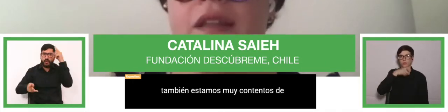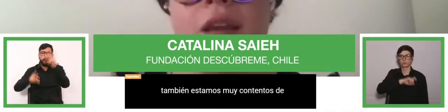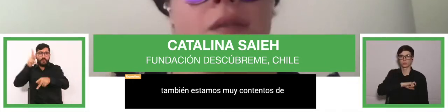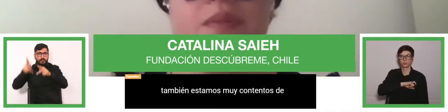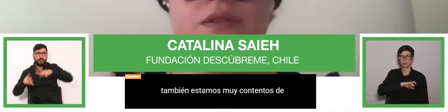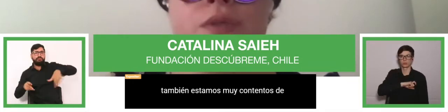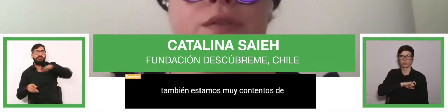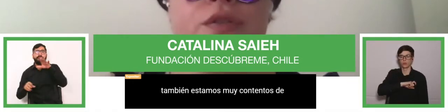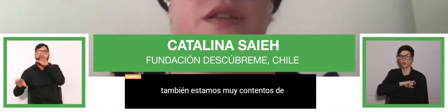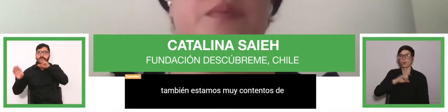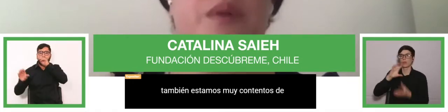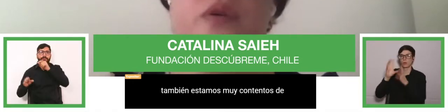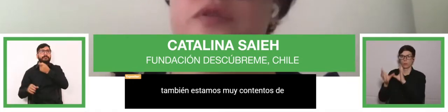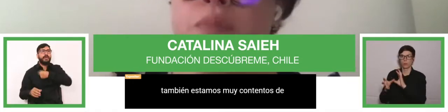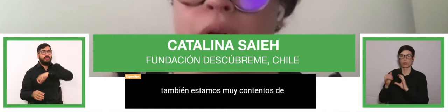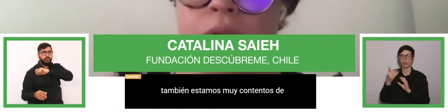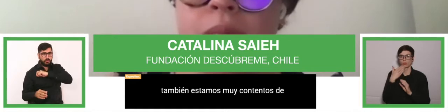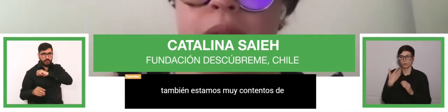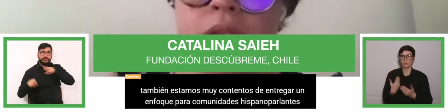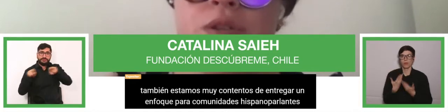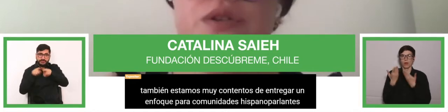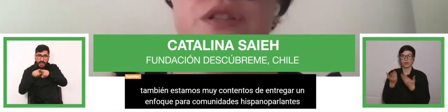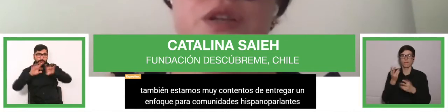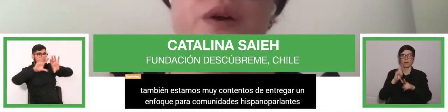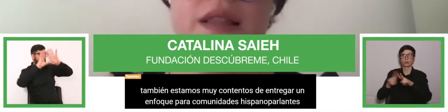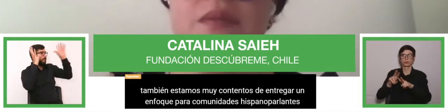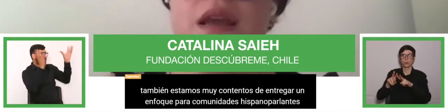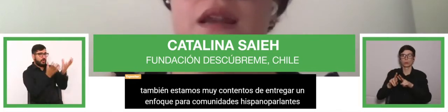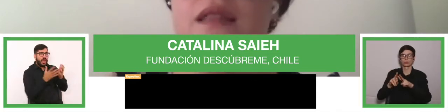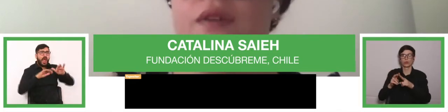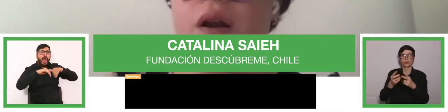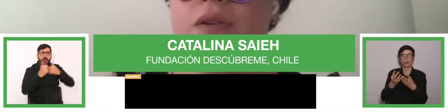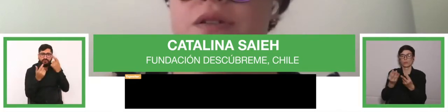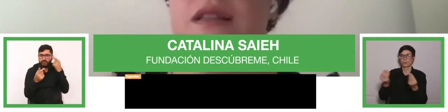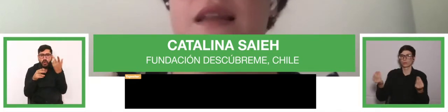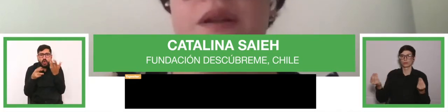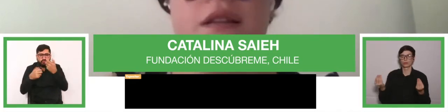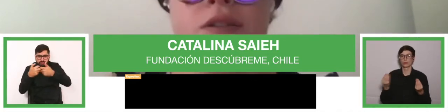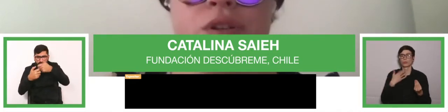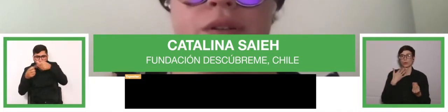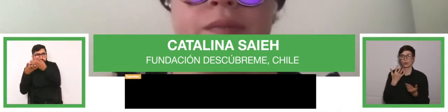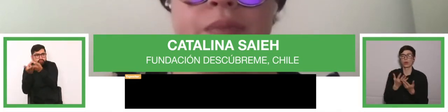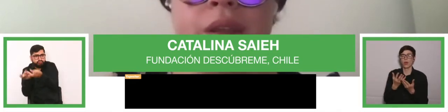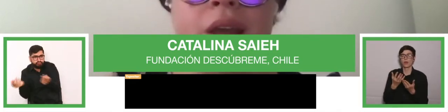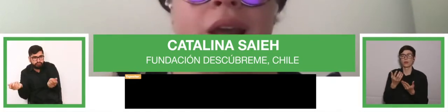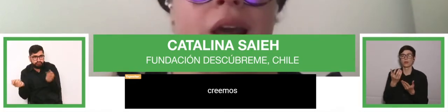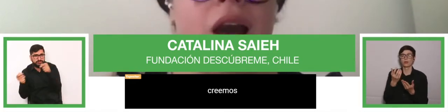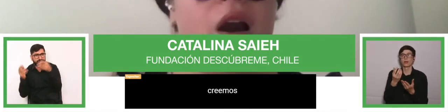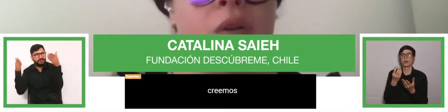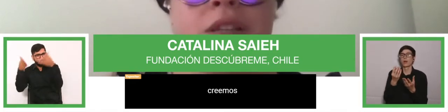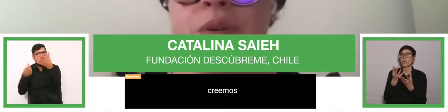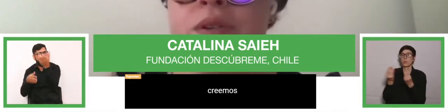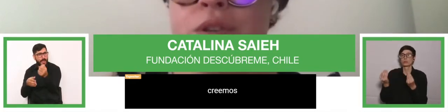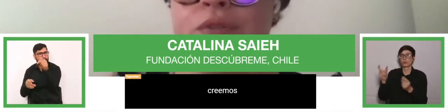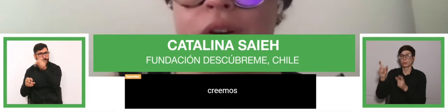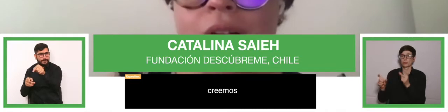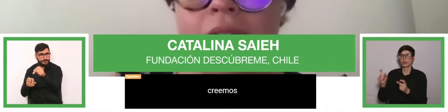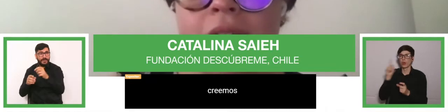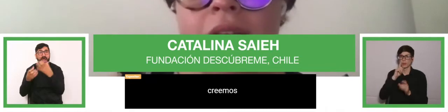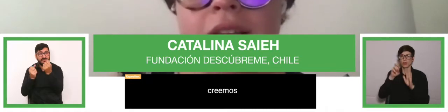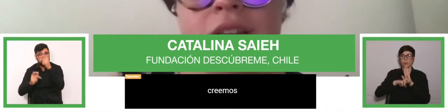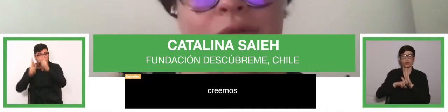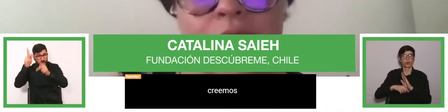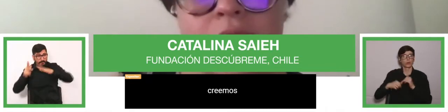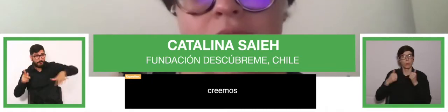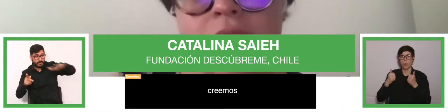great potential and that the impact transfer is a powerful program to continue eliminating the barriers that limit inclusion. Our experience